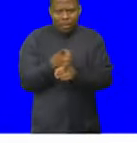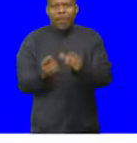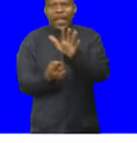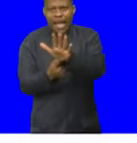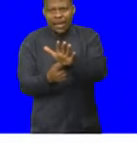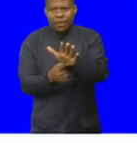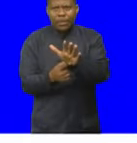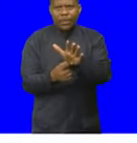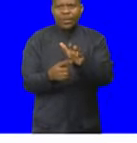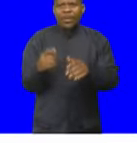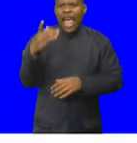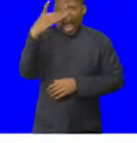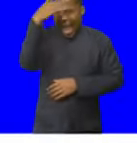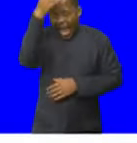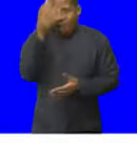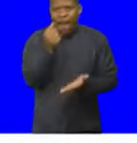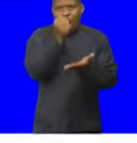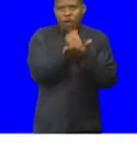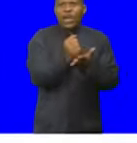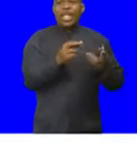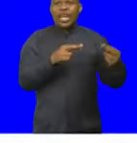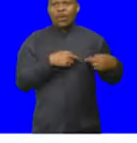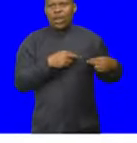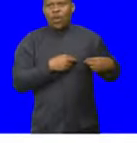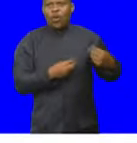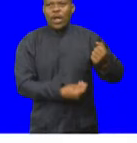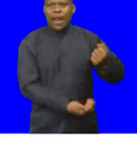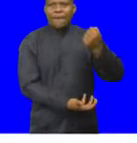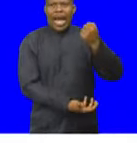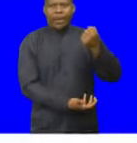lahulumende lelibuketa imali i-treasury nalabo